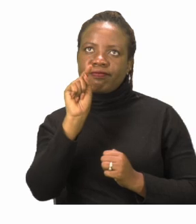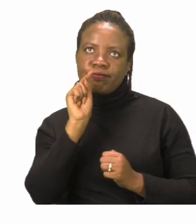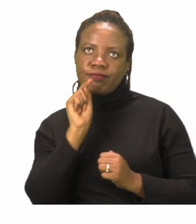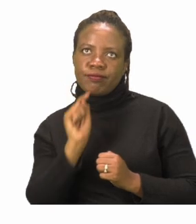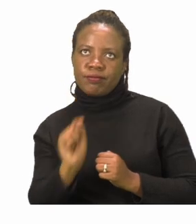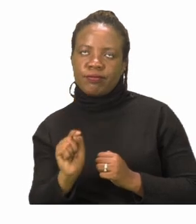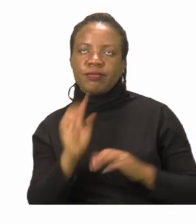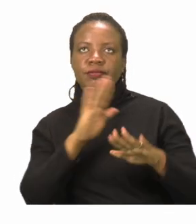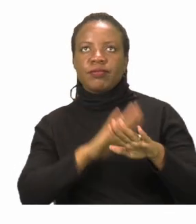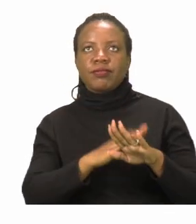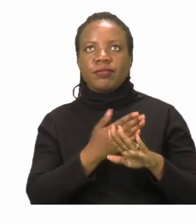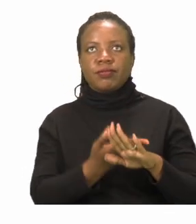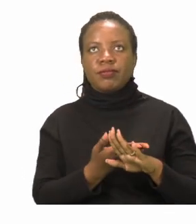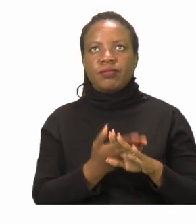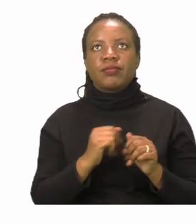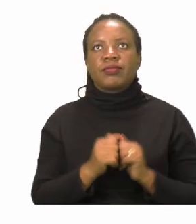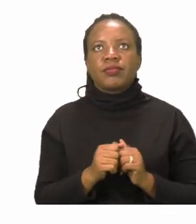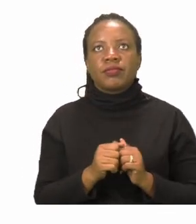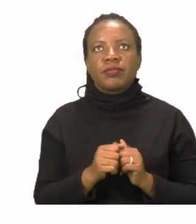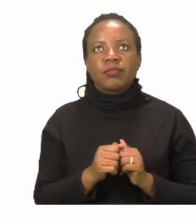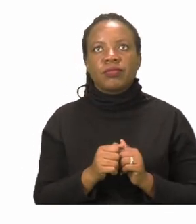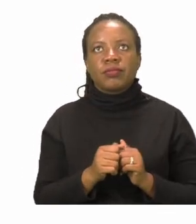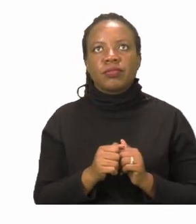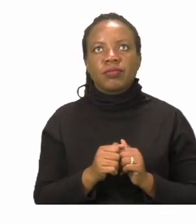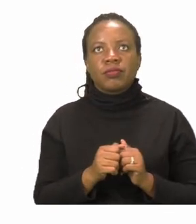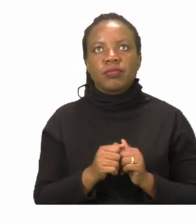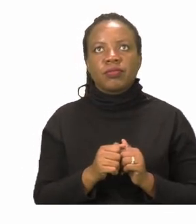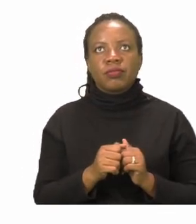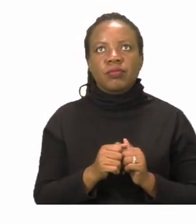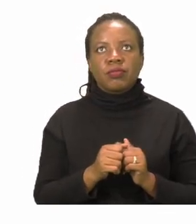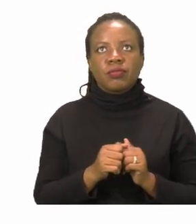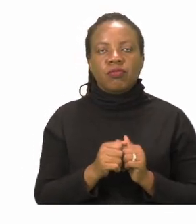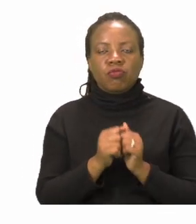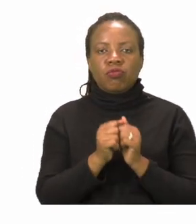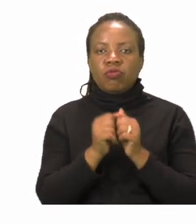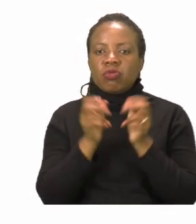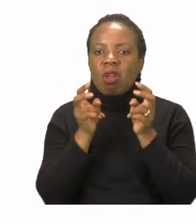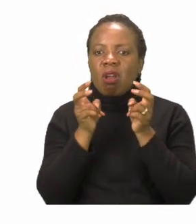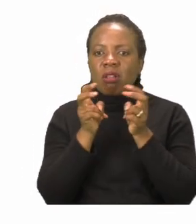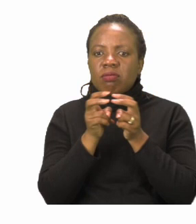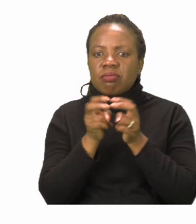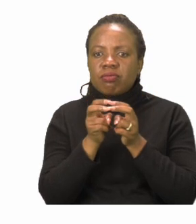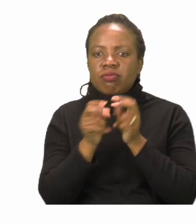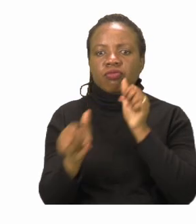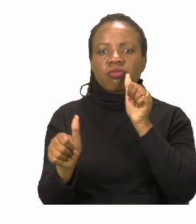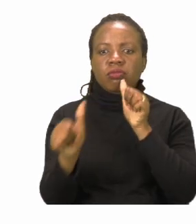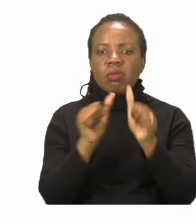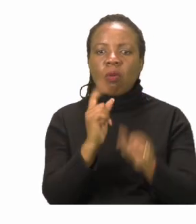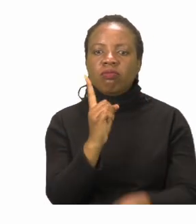examples. Let's read them together. What is the rabbit eating?